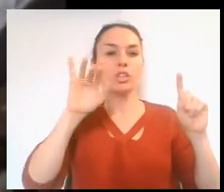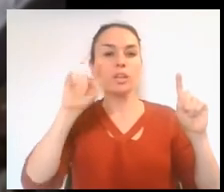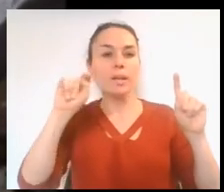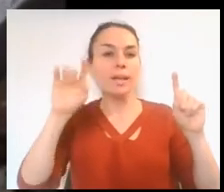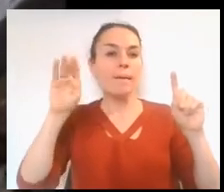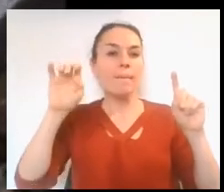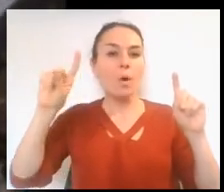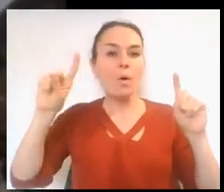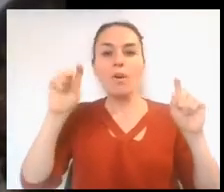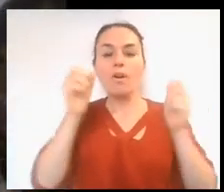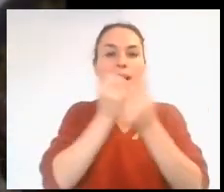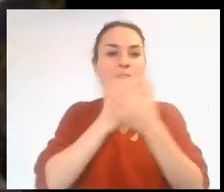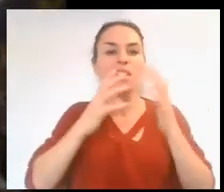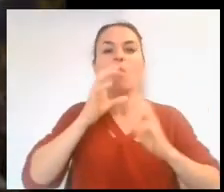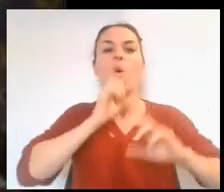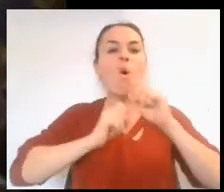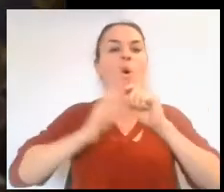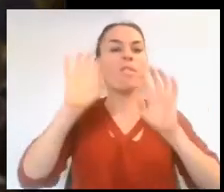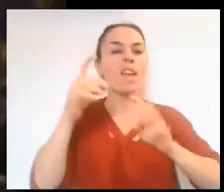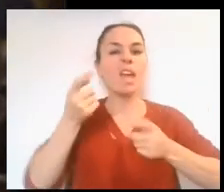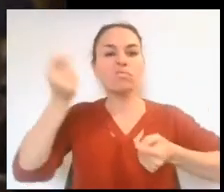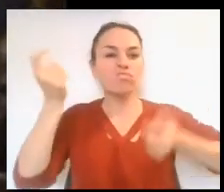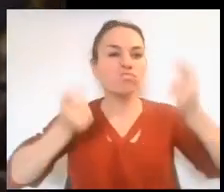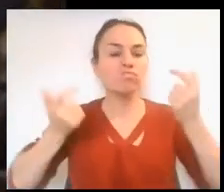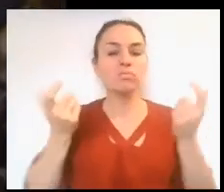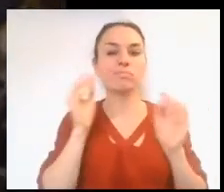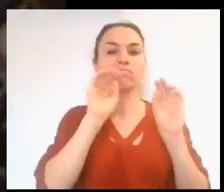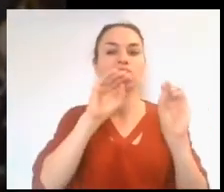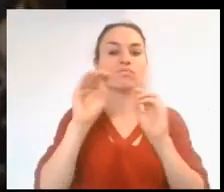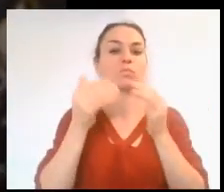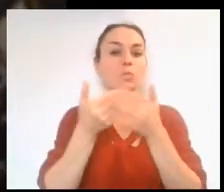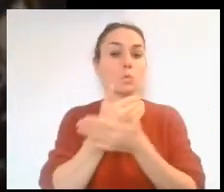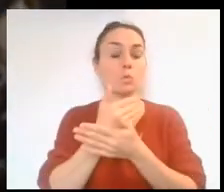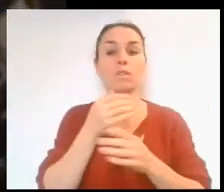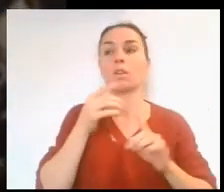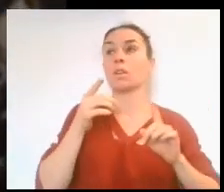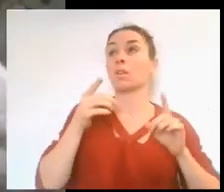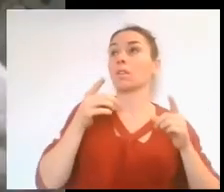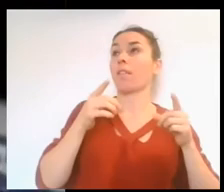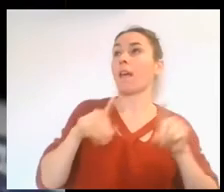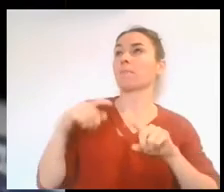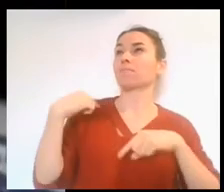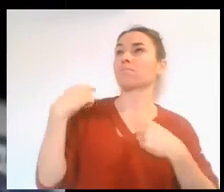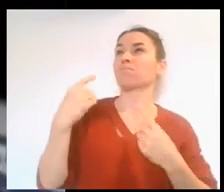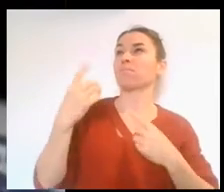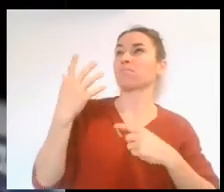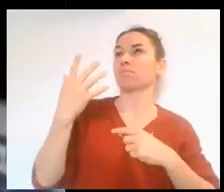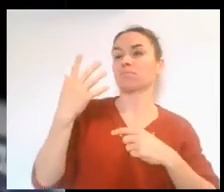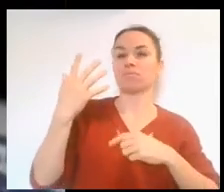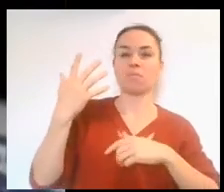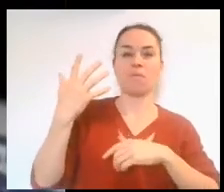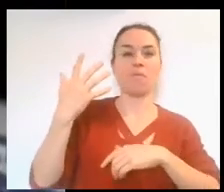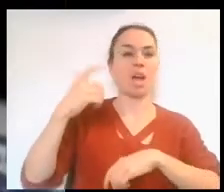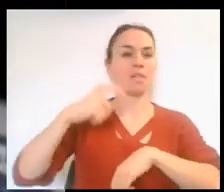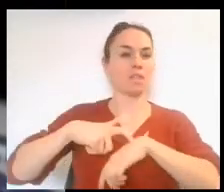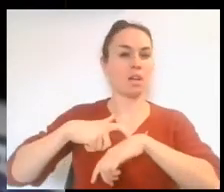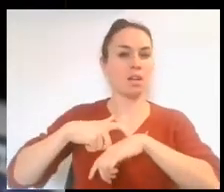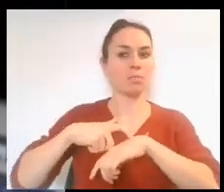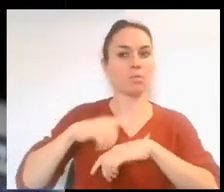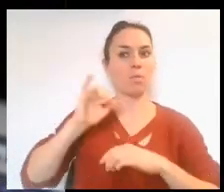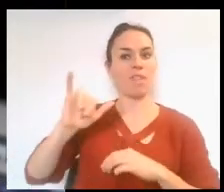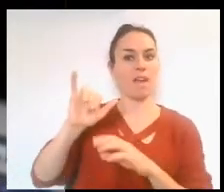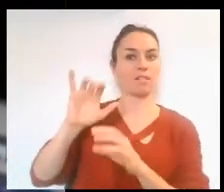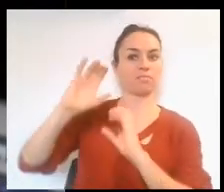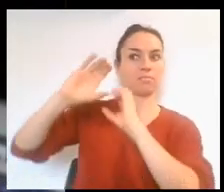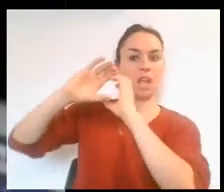old gyroscopes, and insert new ones. This has been done 5 times in the life of the telescope. The